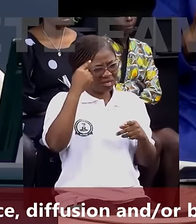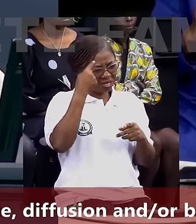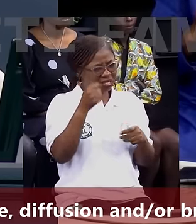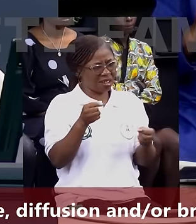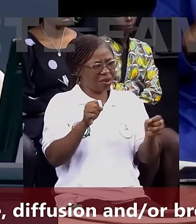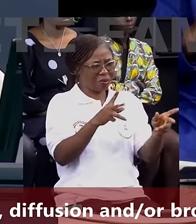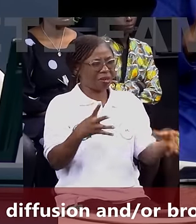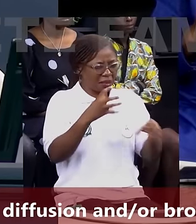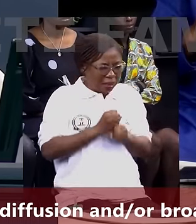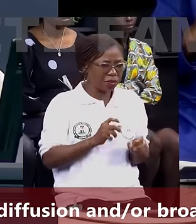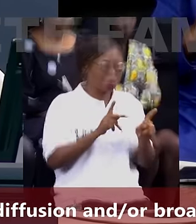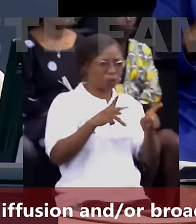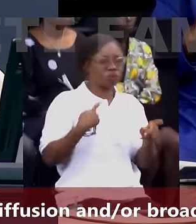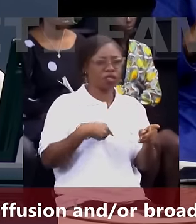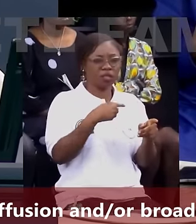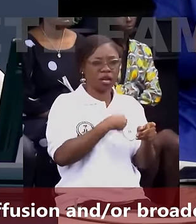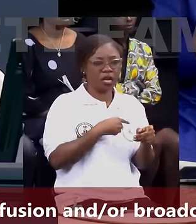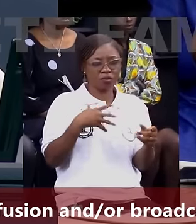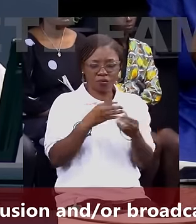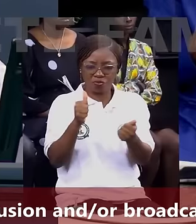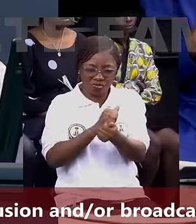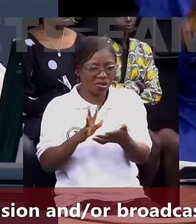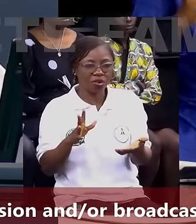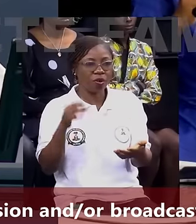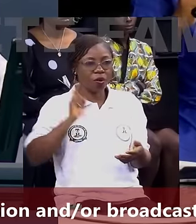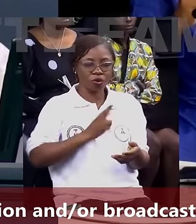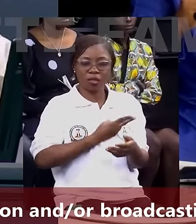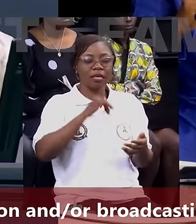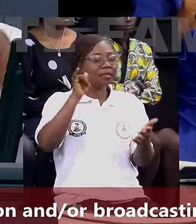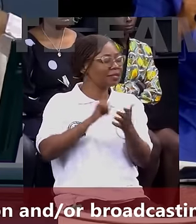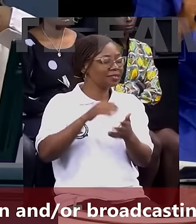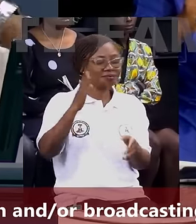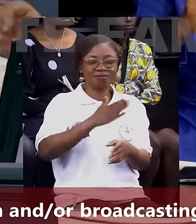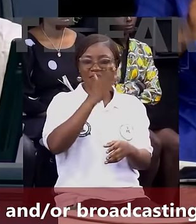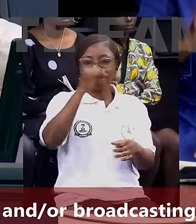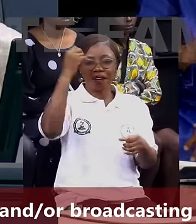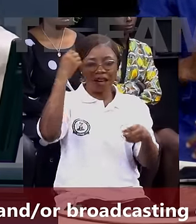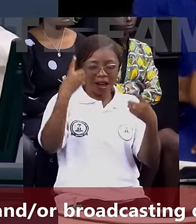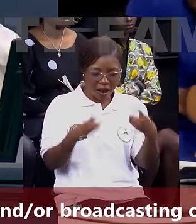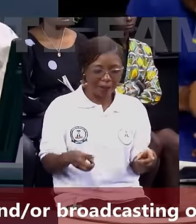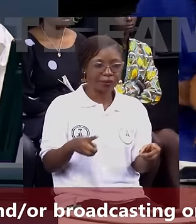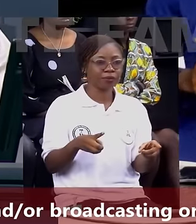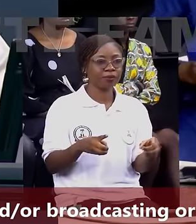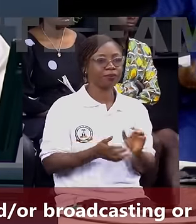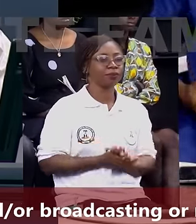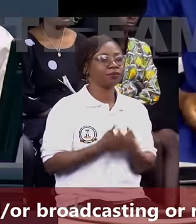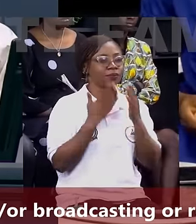us. It can't happen. In any case, we're in court. They will have their day in court. Thank you, sir.